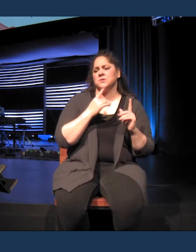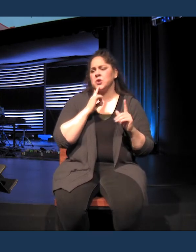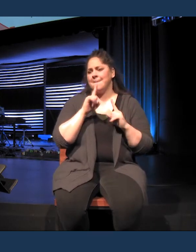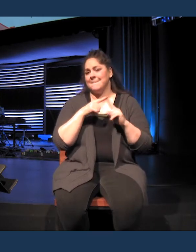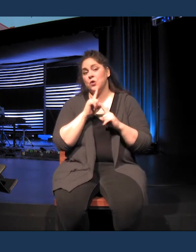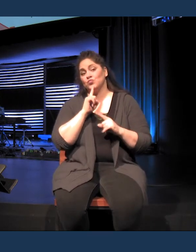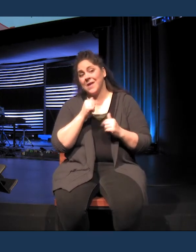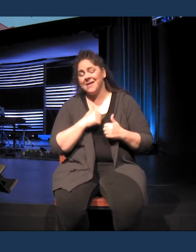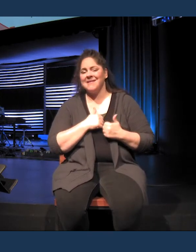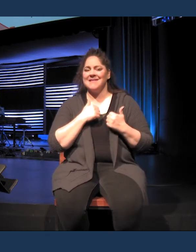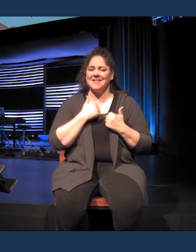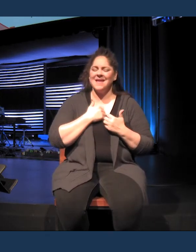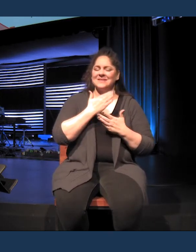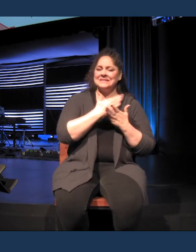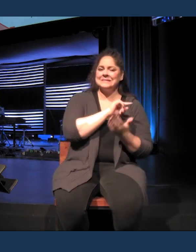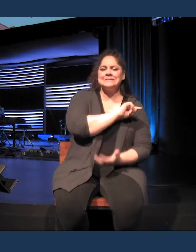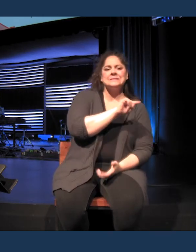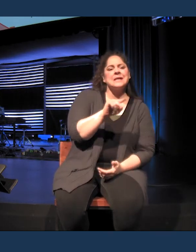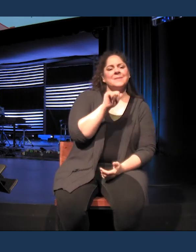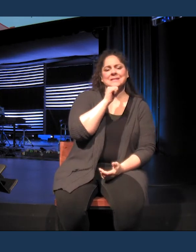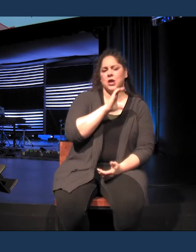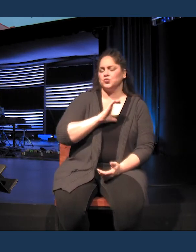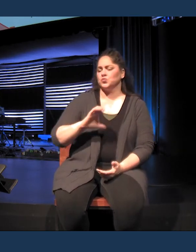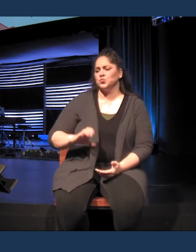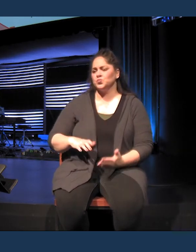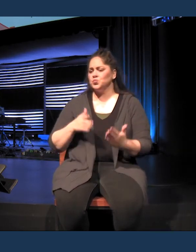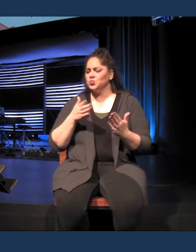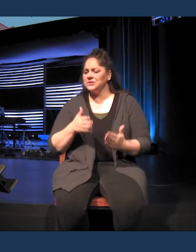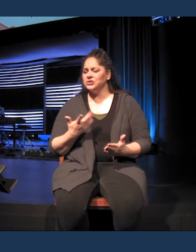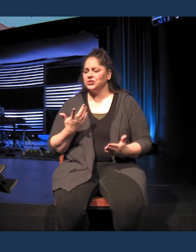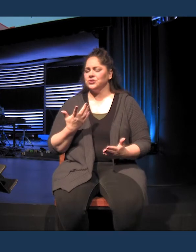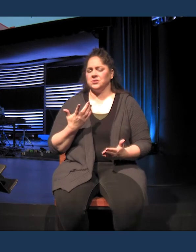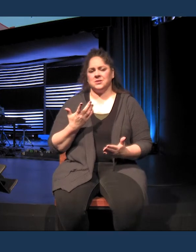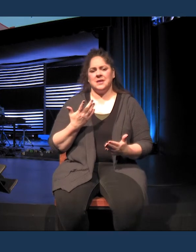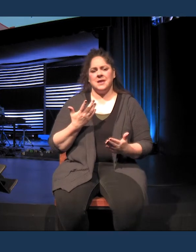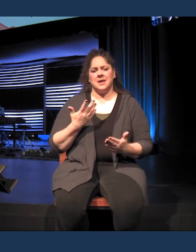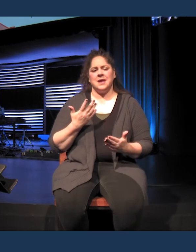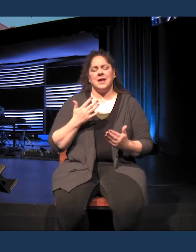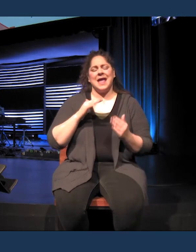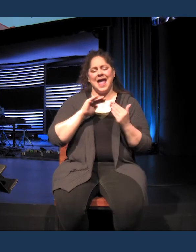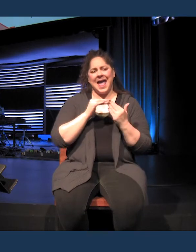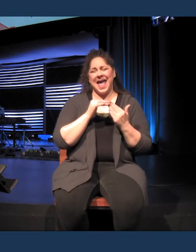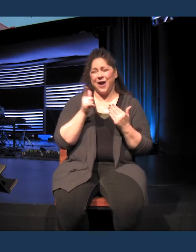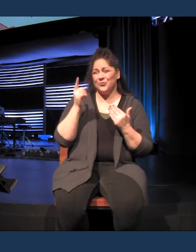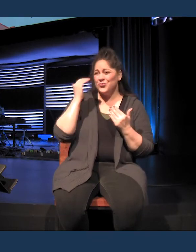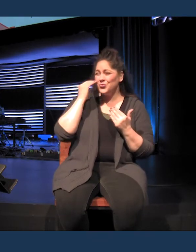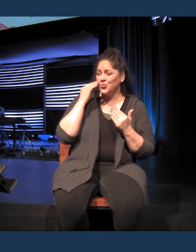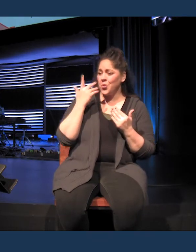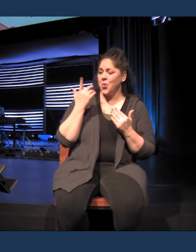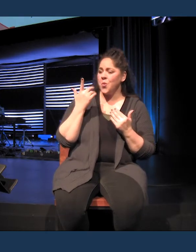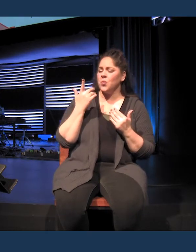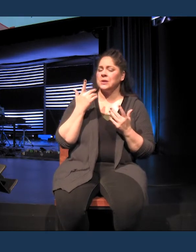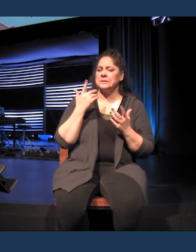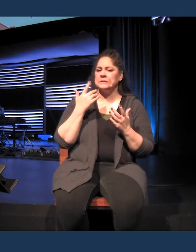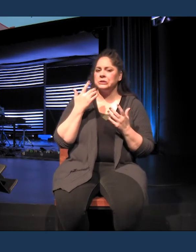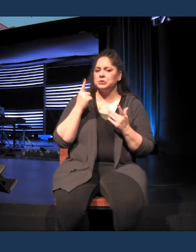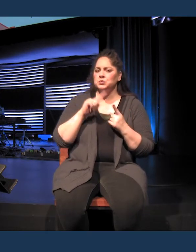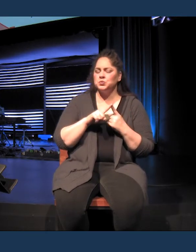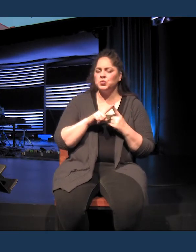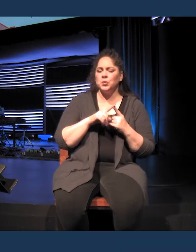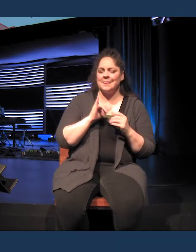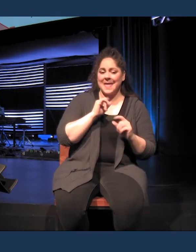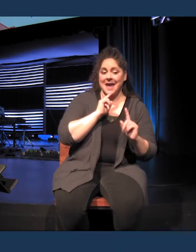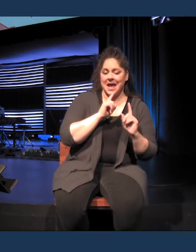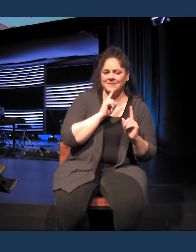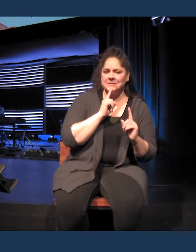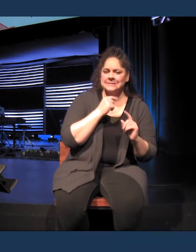life, and I know there's some people there that they're not Christians, and how do you know how to take a turn in the conversation and